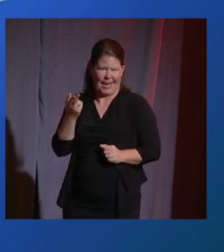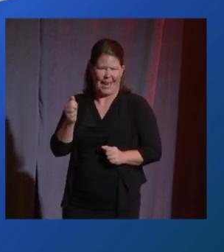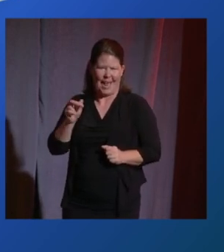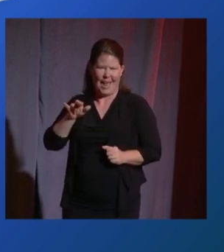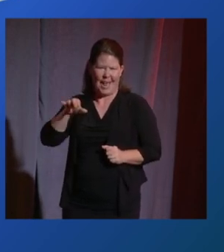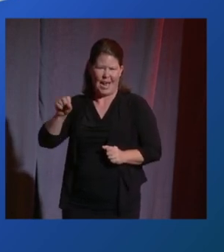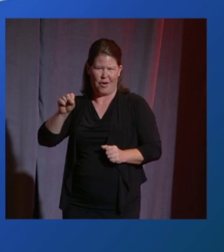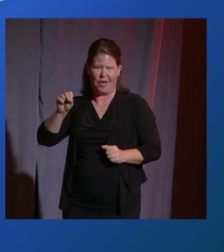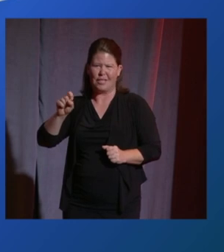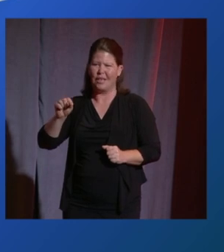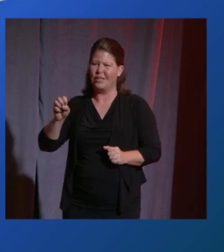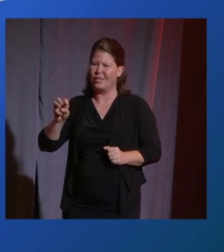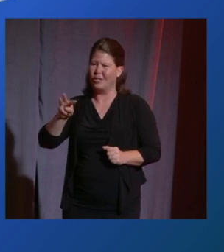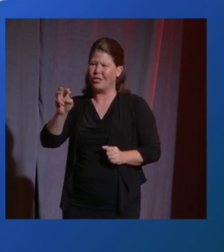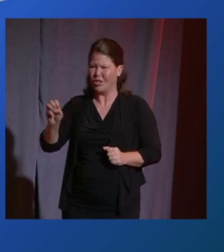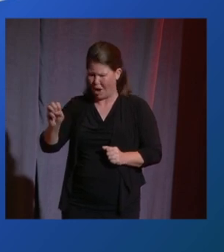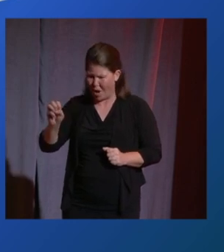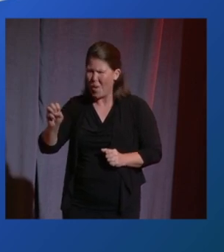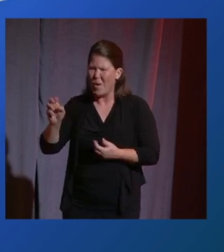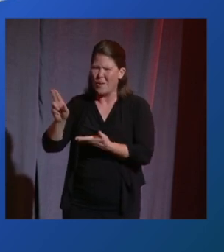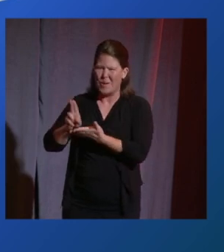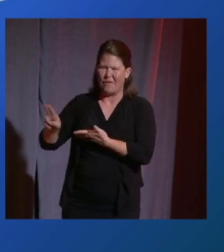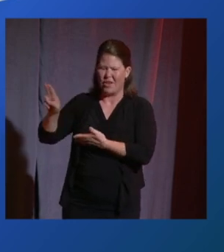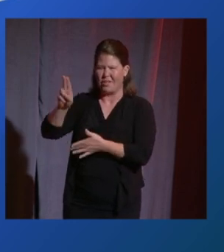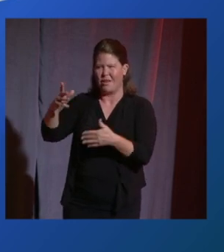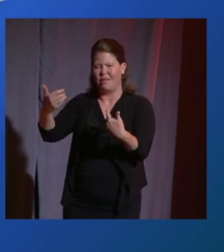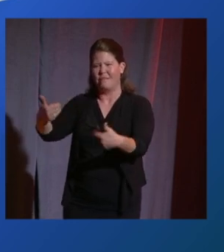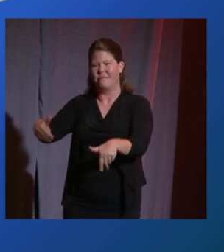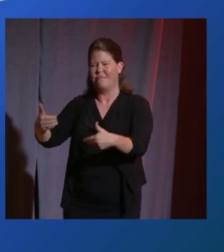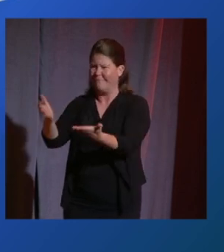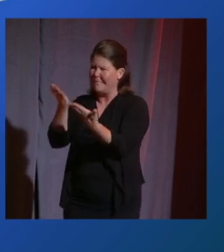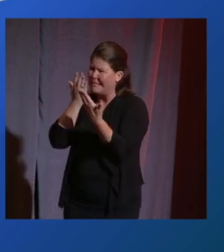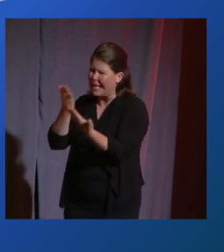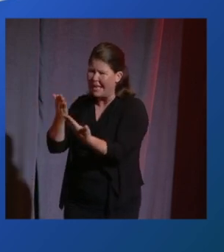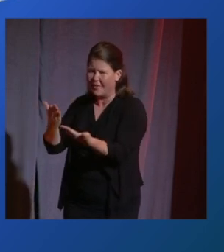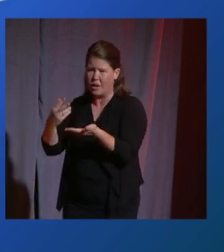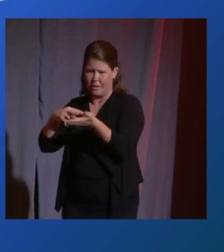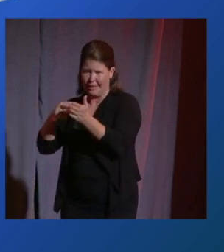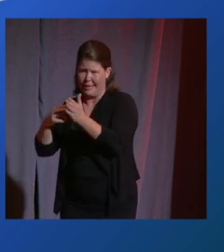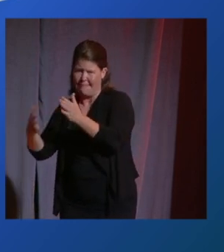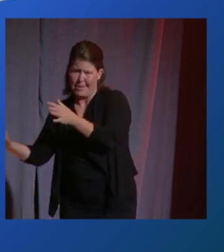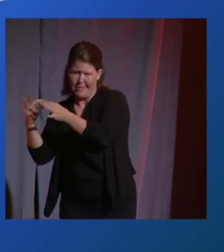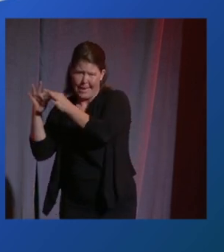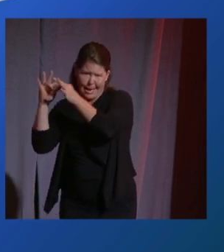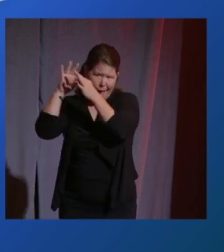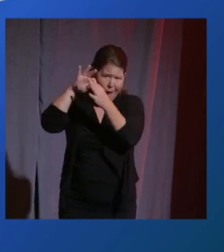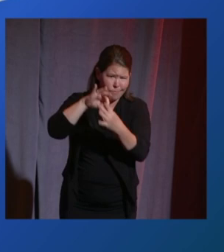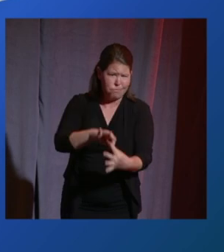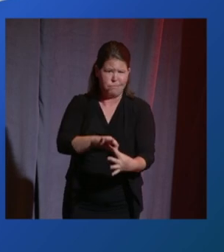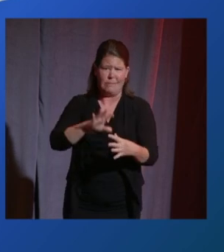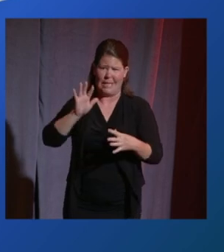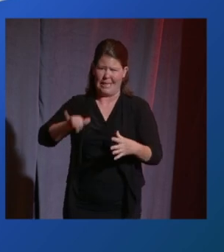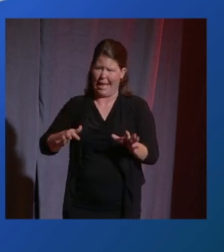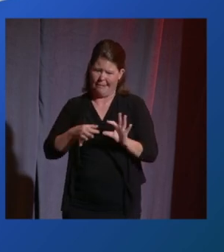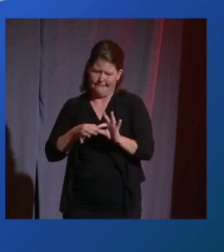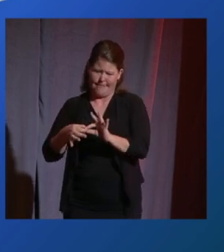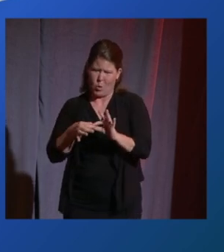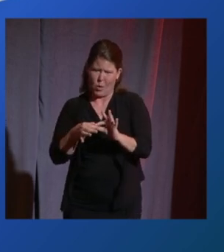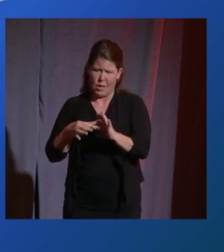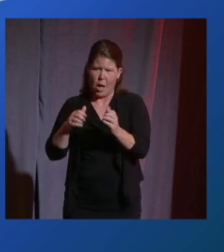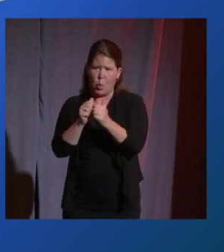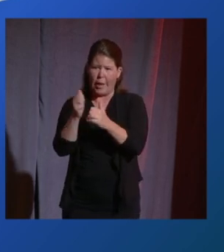able to tie geospatial into social sciences we were assessing the correlation between tree